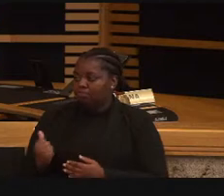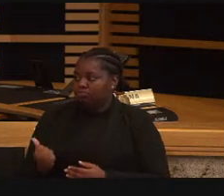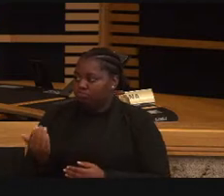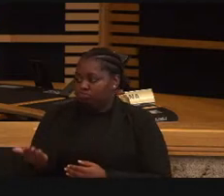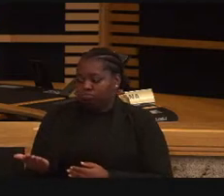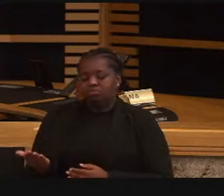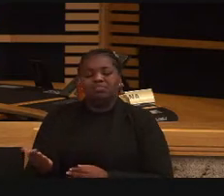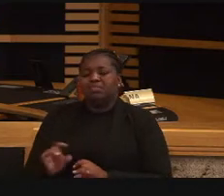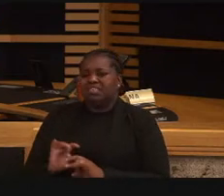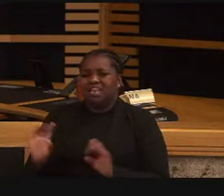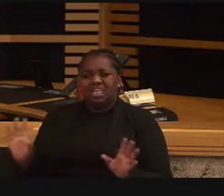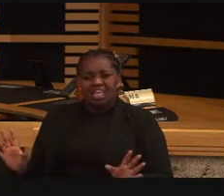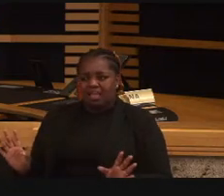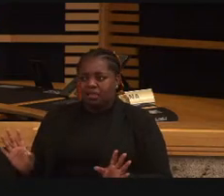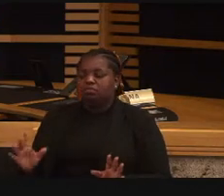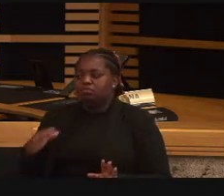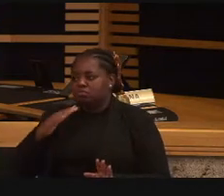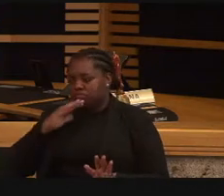clear on